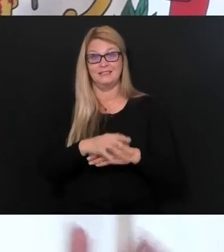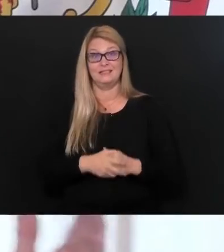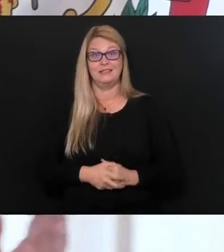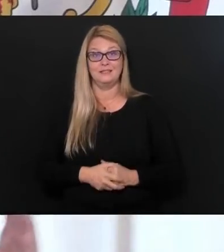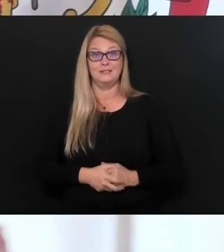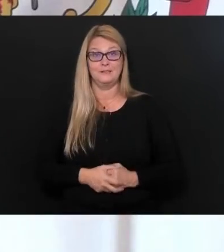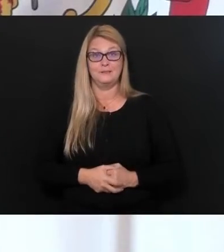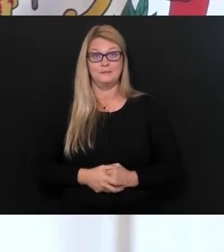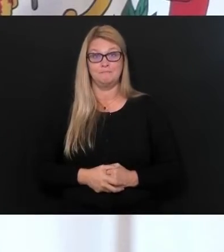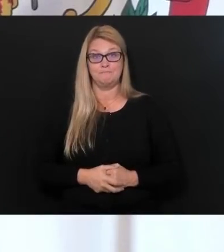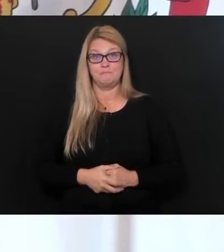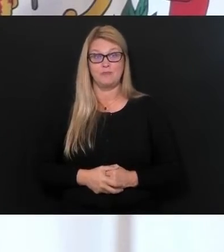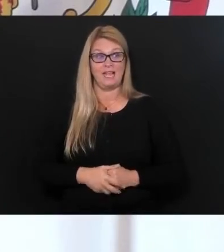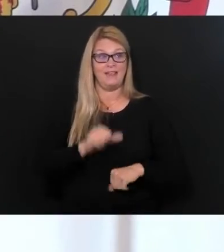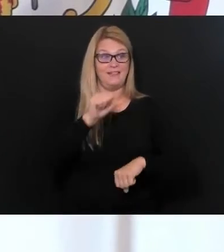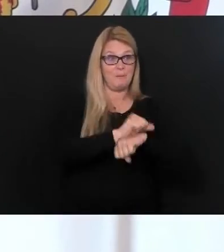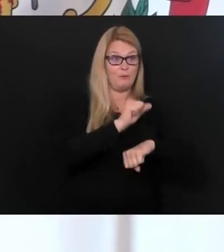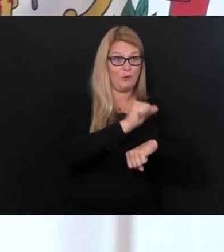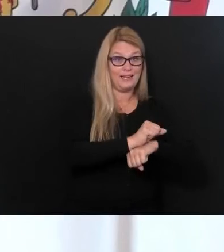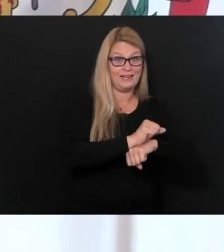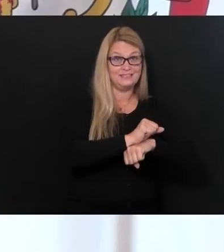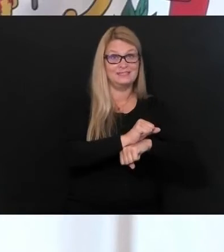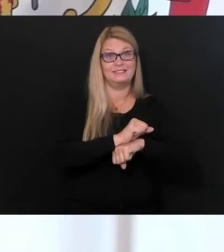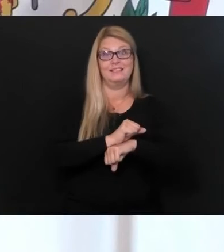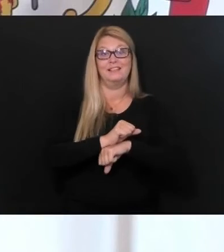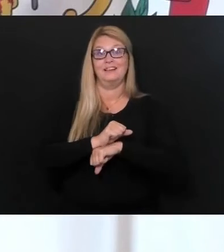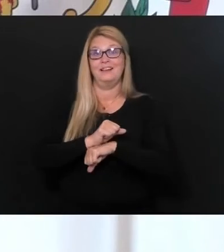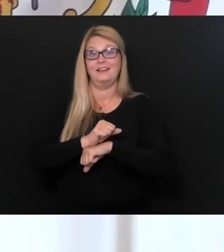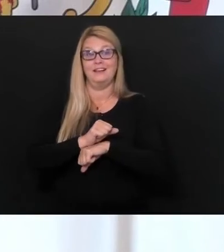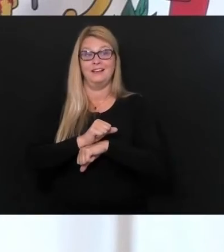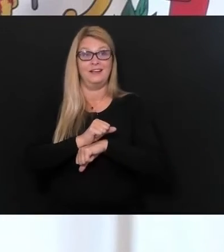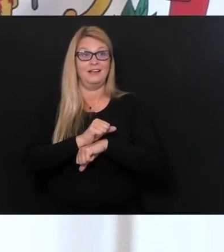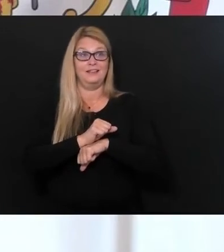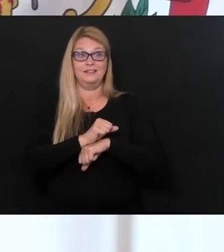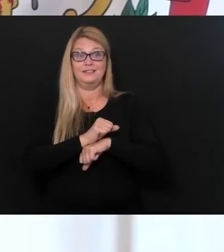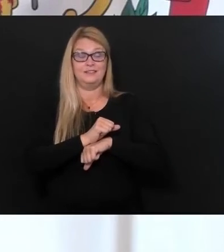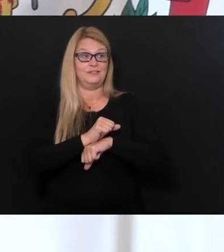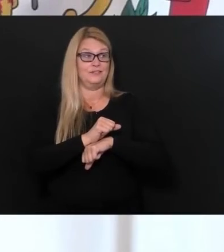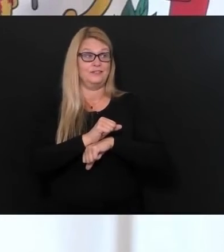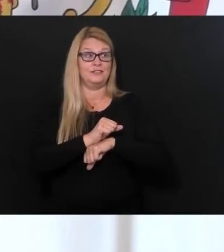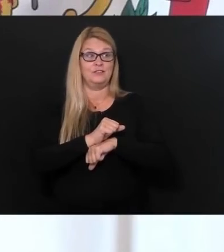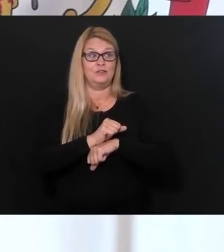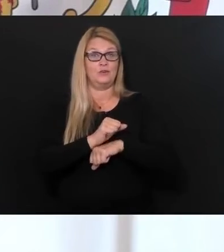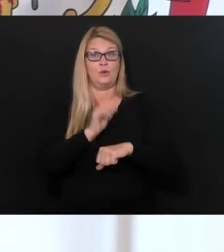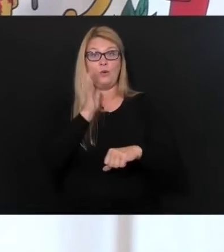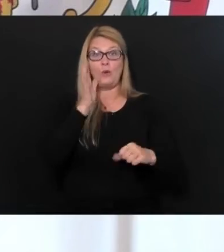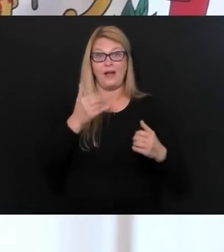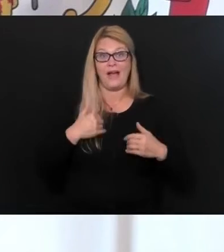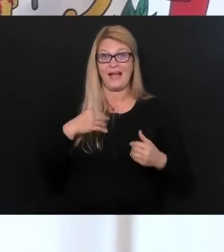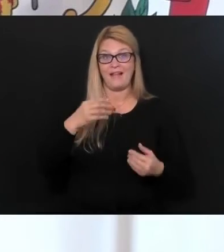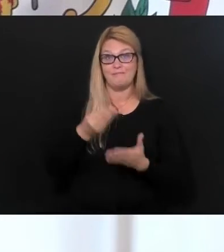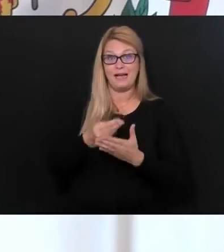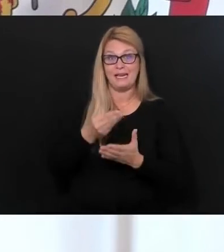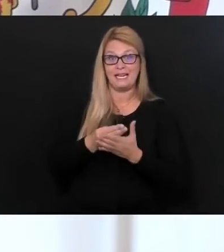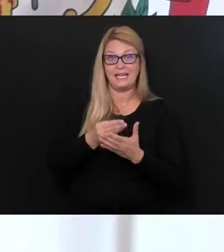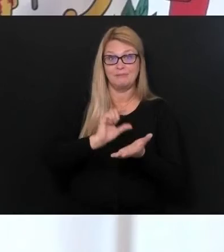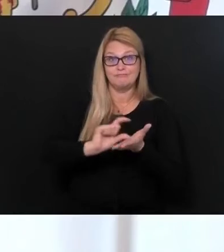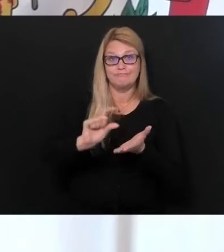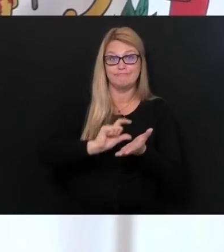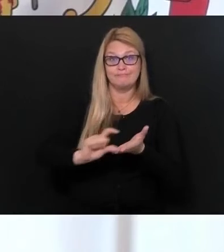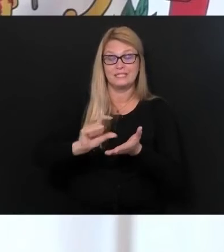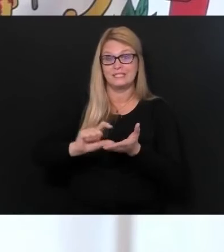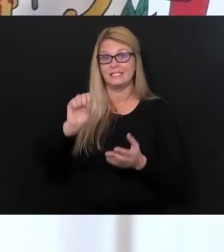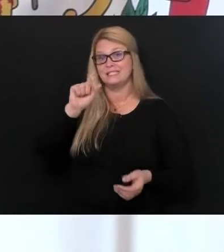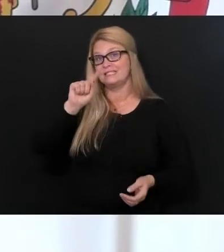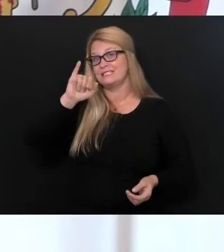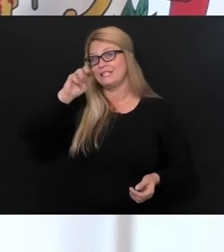From the standpoint of the employees, that have been, are going to get a stimulus package and everything, and that